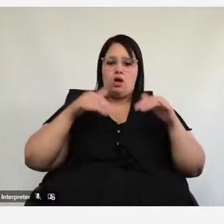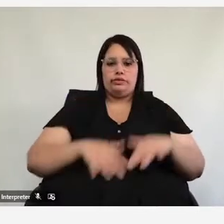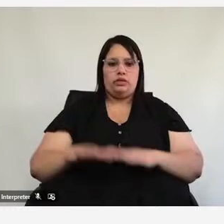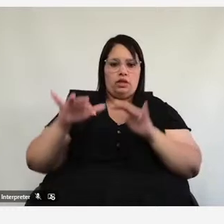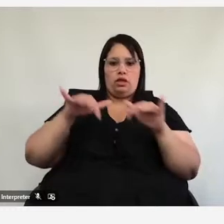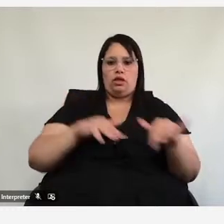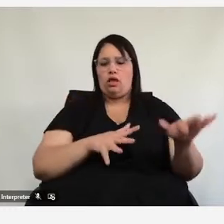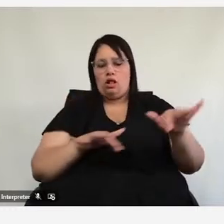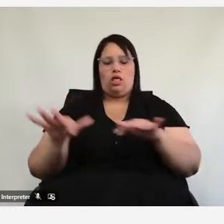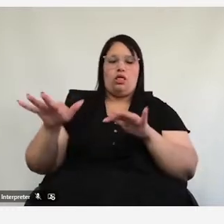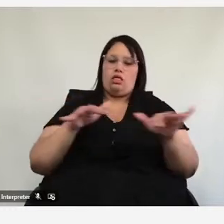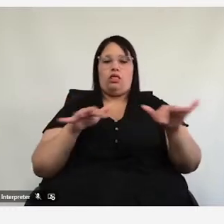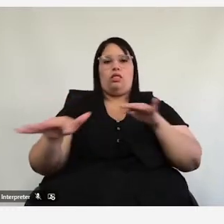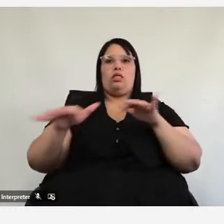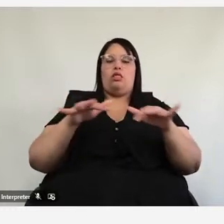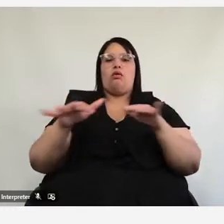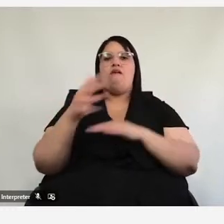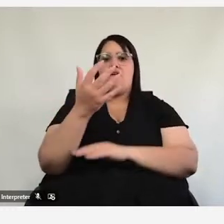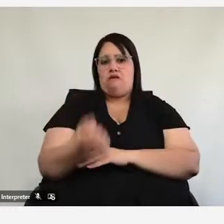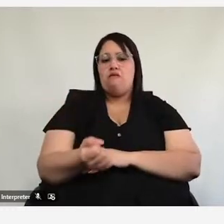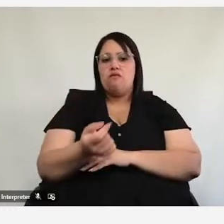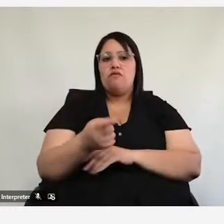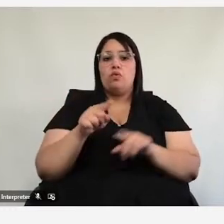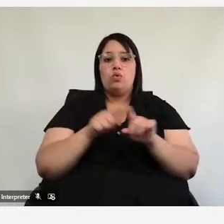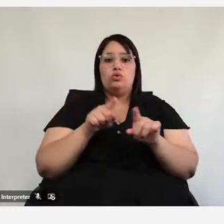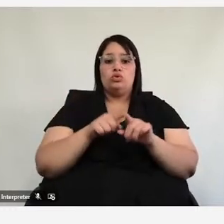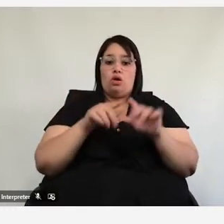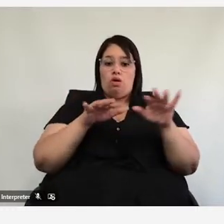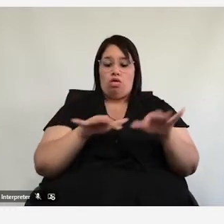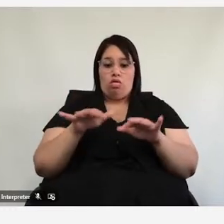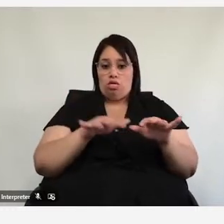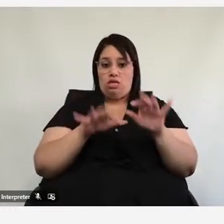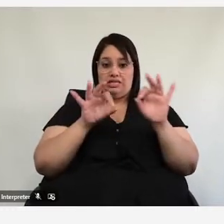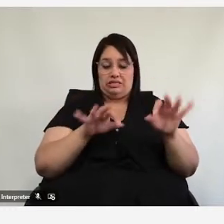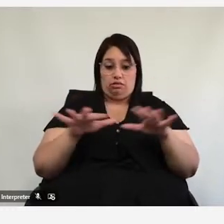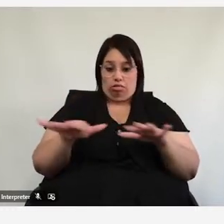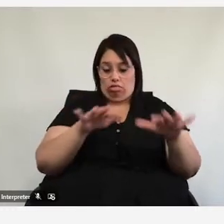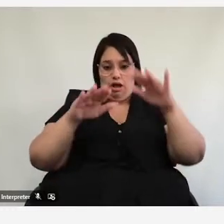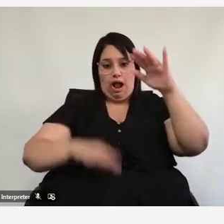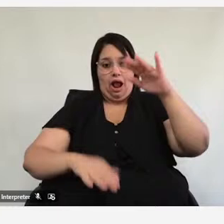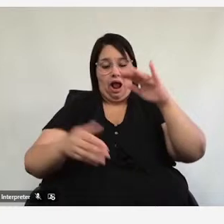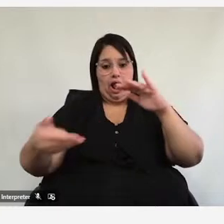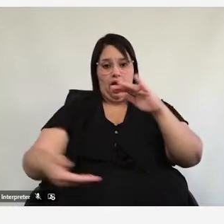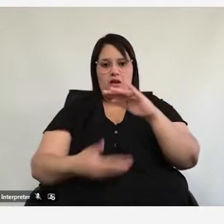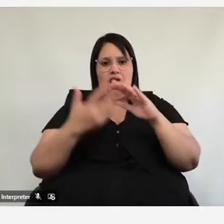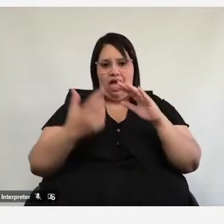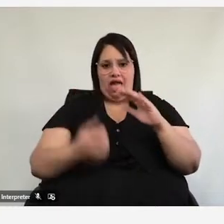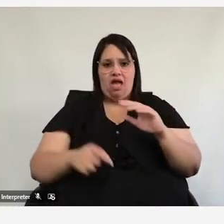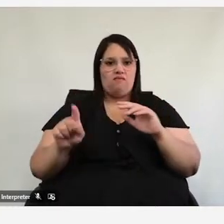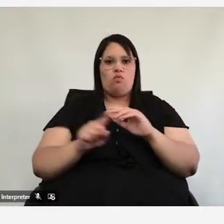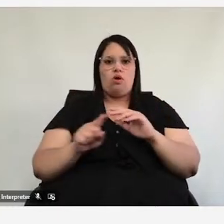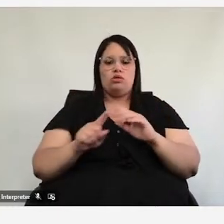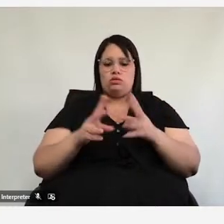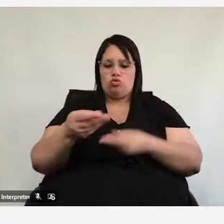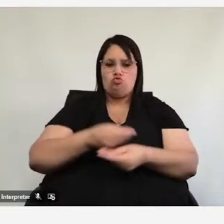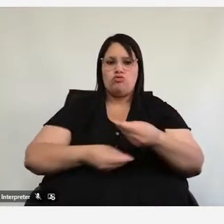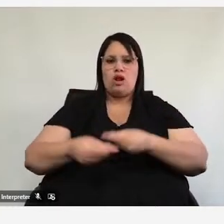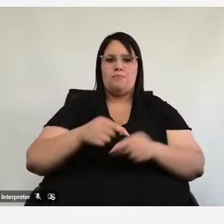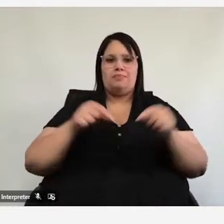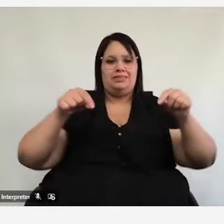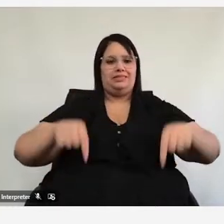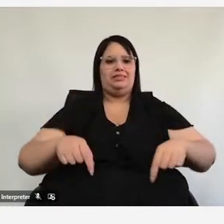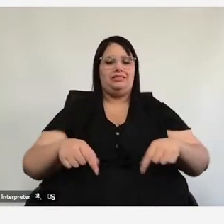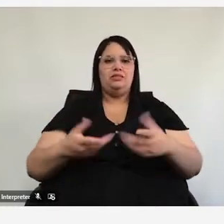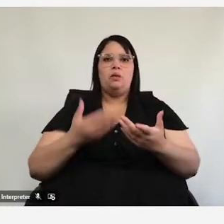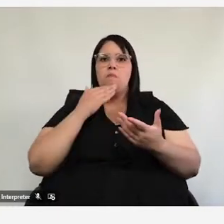turbulent waters. Underneath the surface of these waters, Speaker, lies the corrupt,